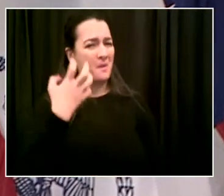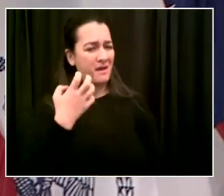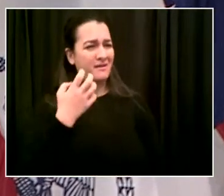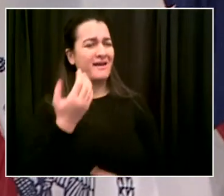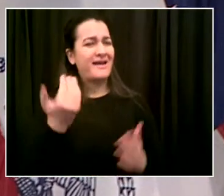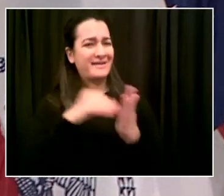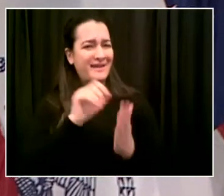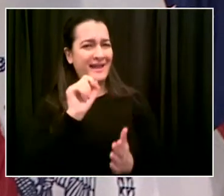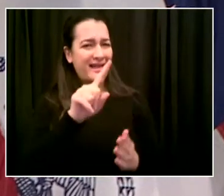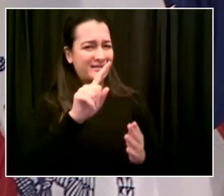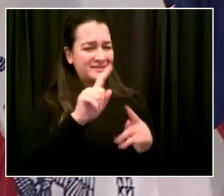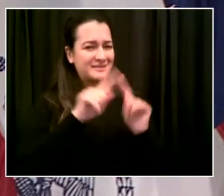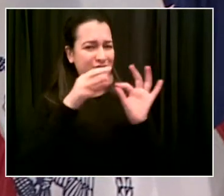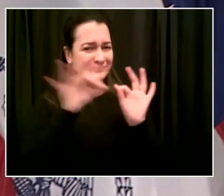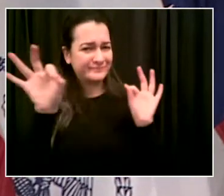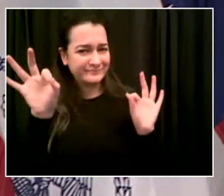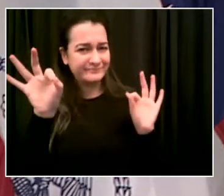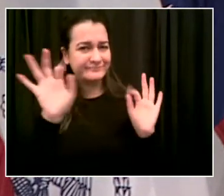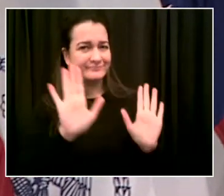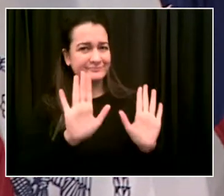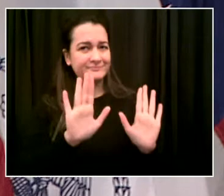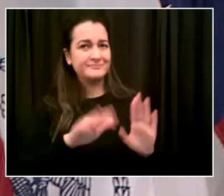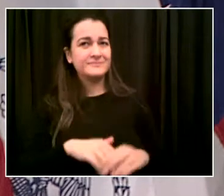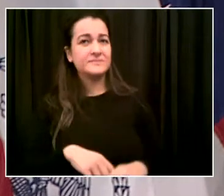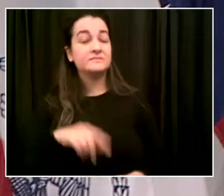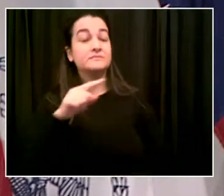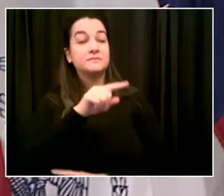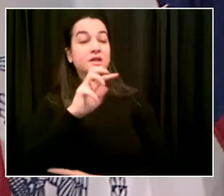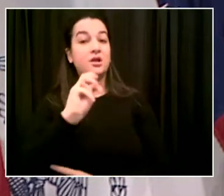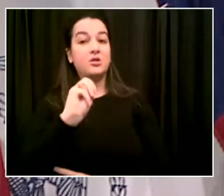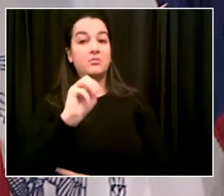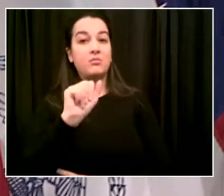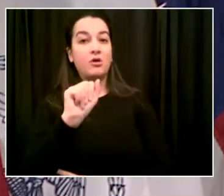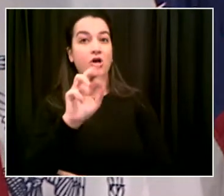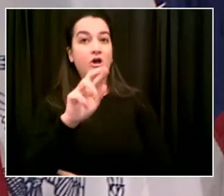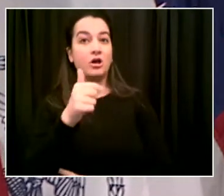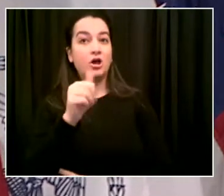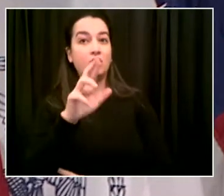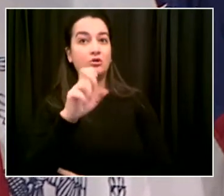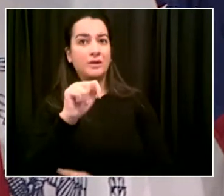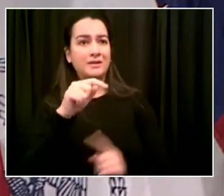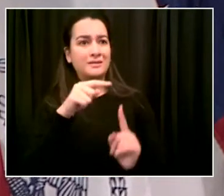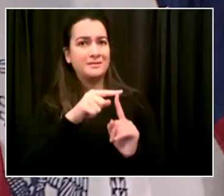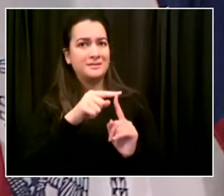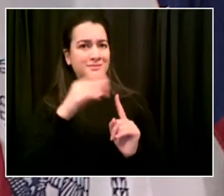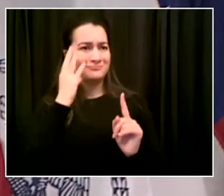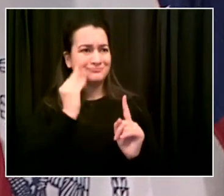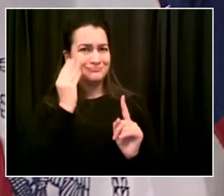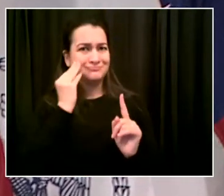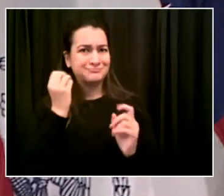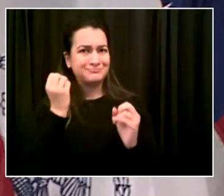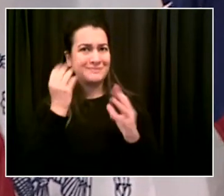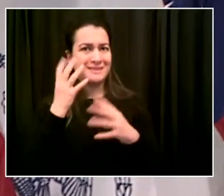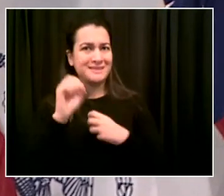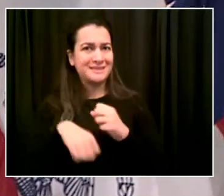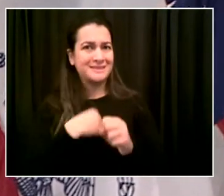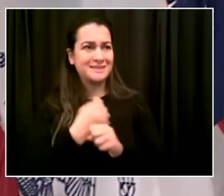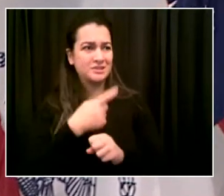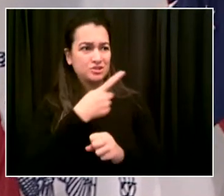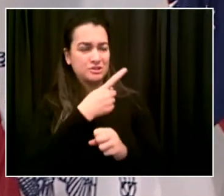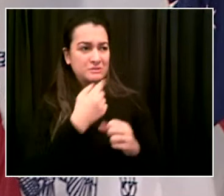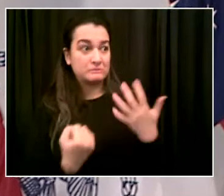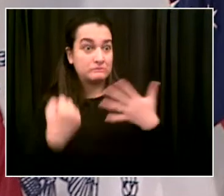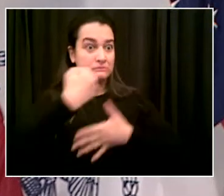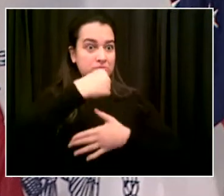non-transportation professional and a male in this role? The history of this administration, Gersh, I know you